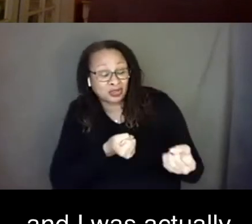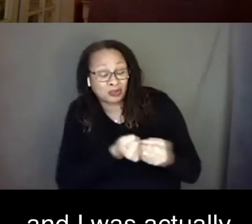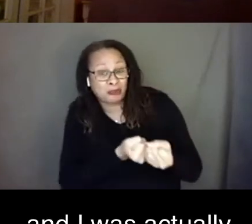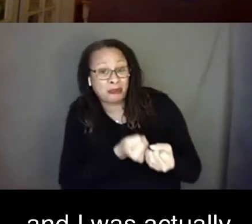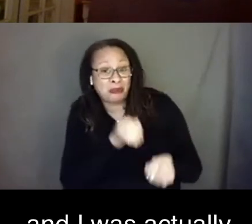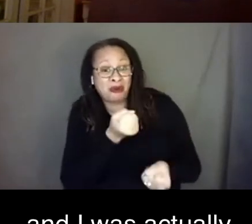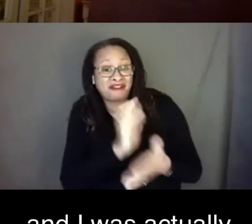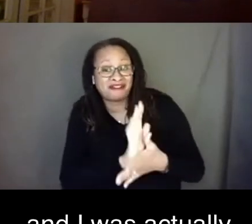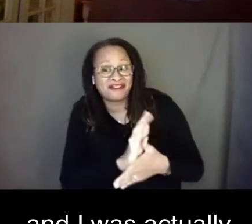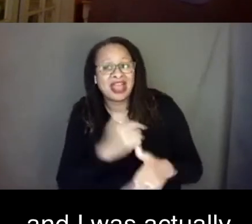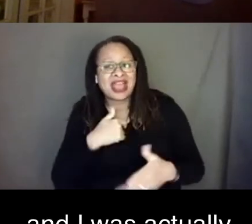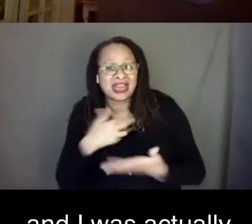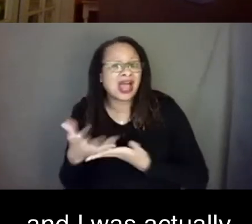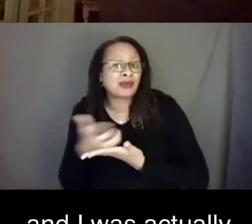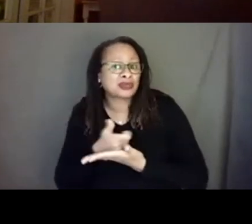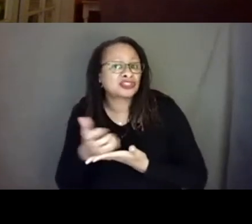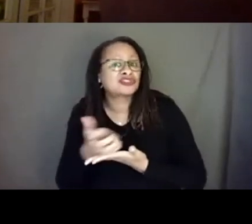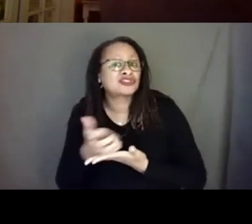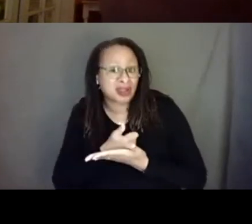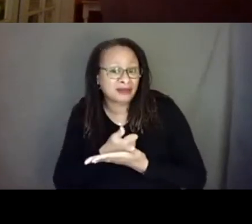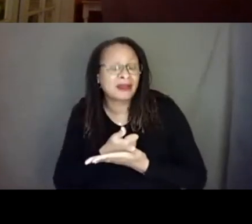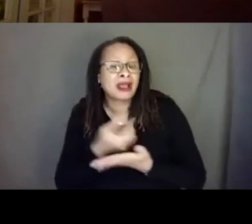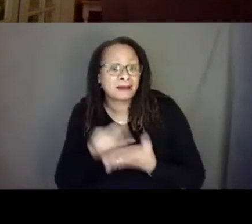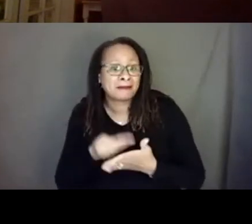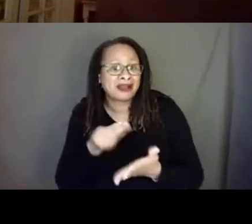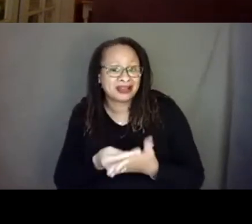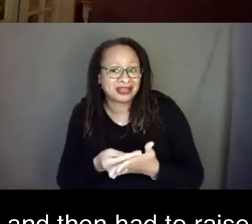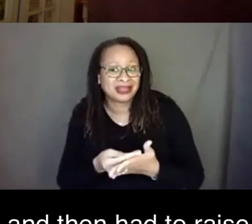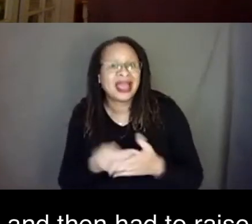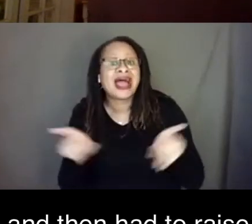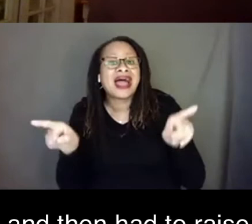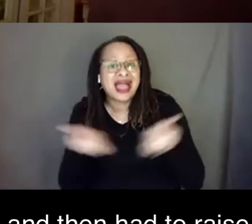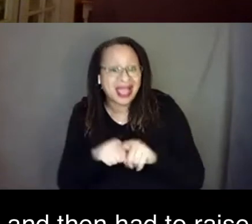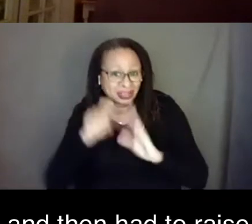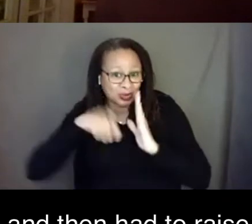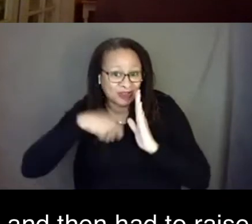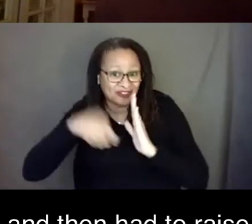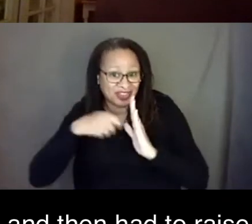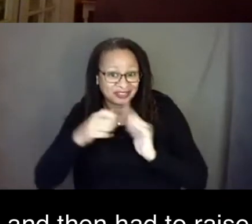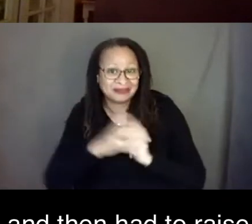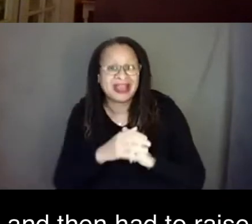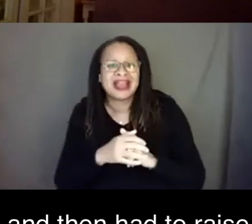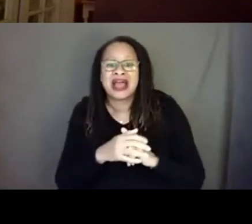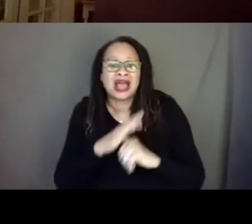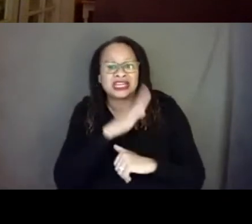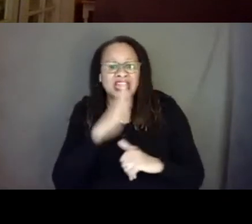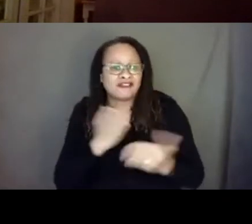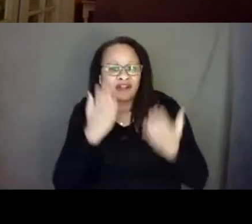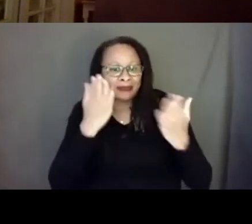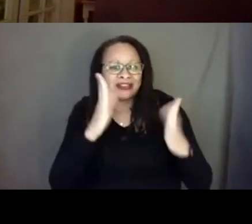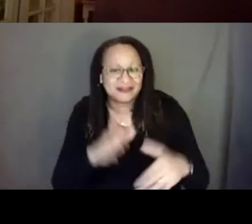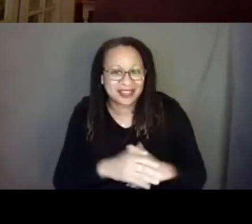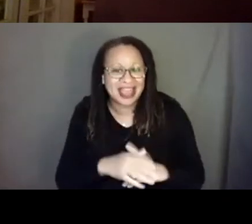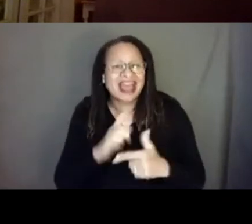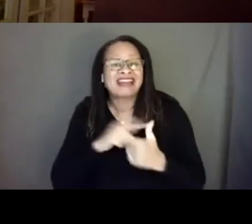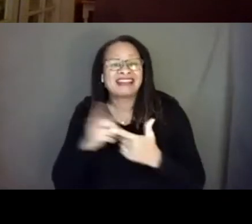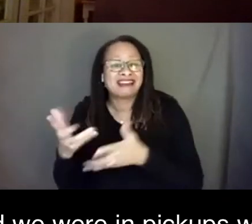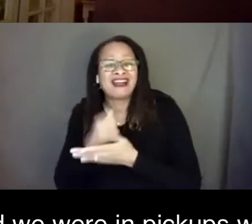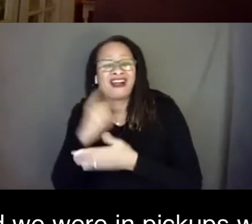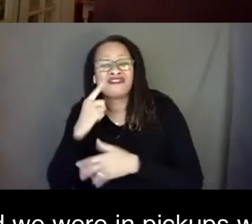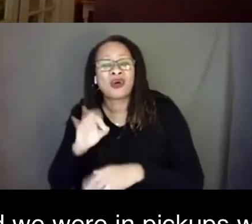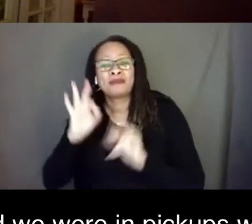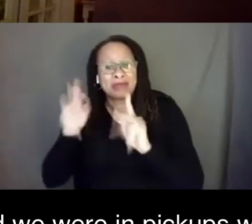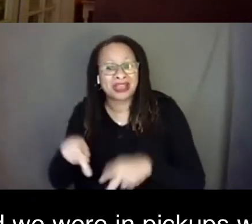was actually raising money as we shot, something I would never recommend. Wow. And then had to raise more money for pickups and then had to raise money for post.